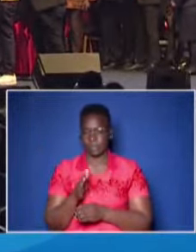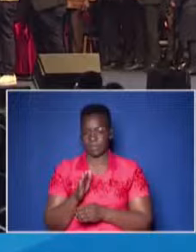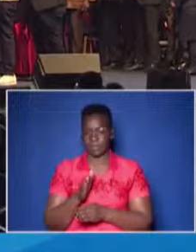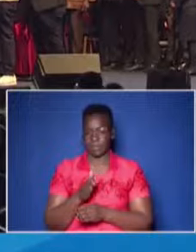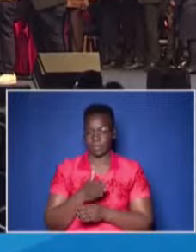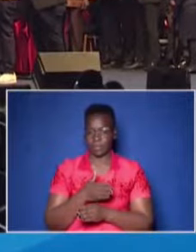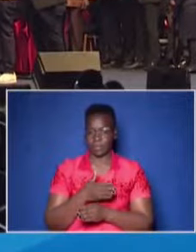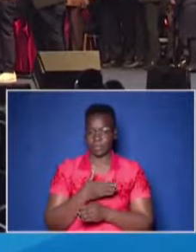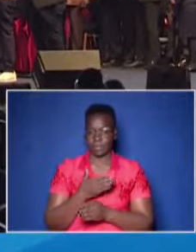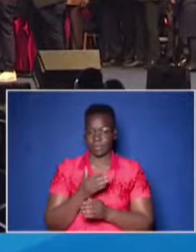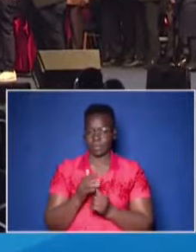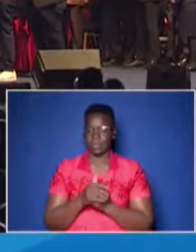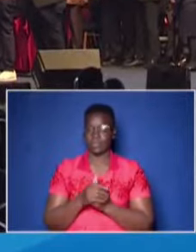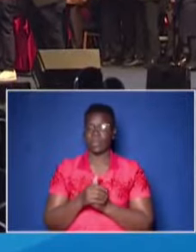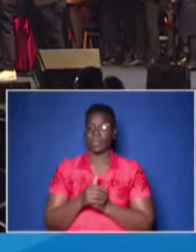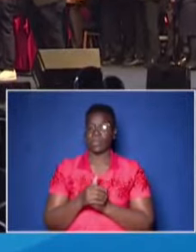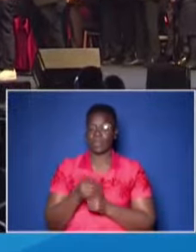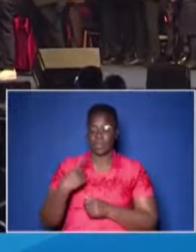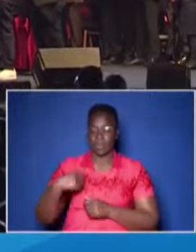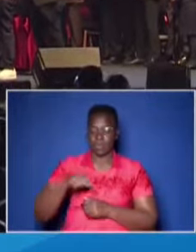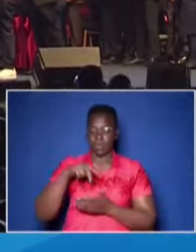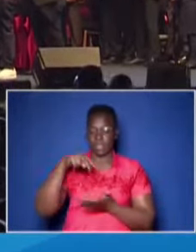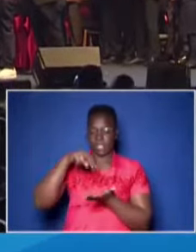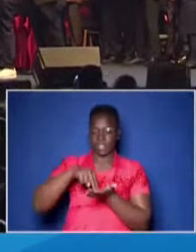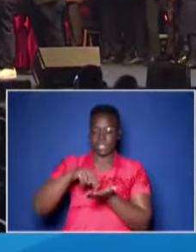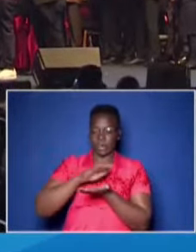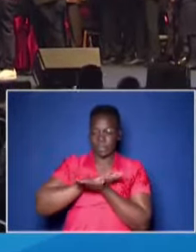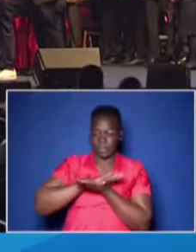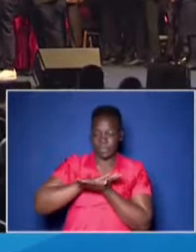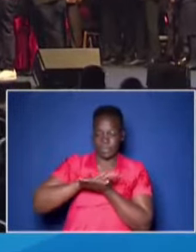your we're standing on Holy